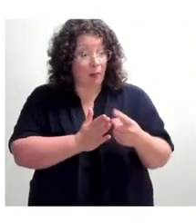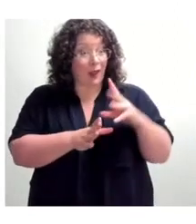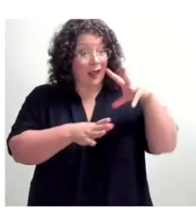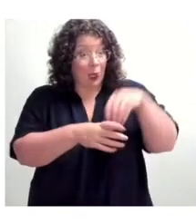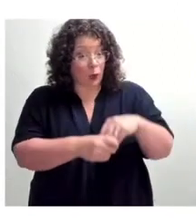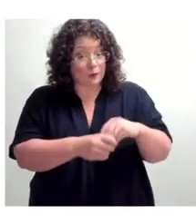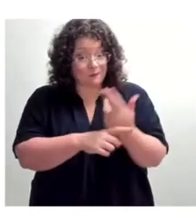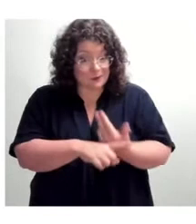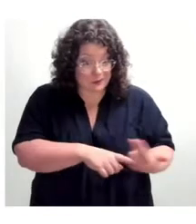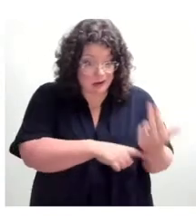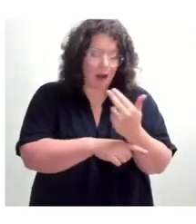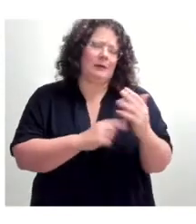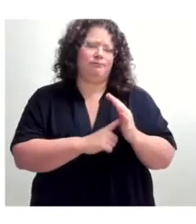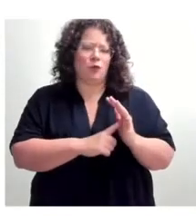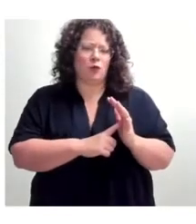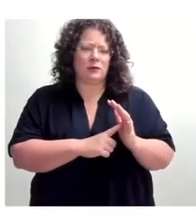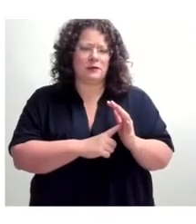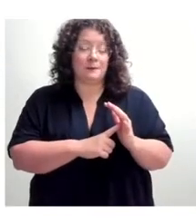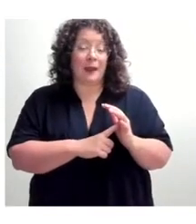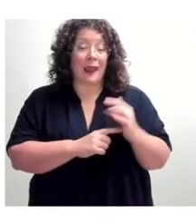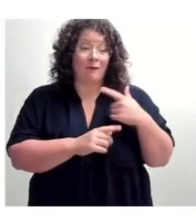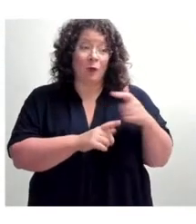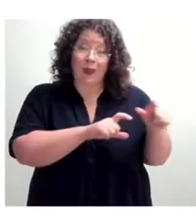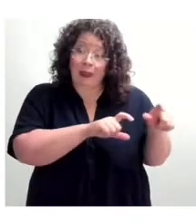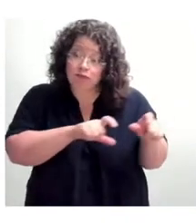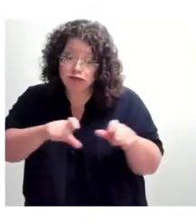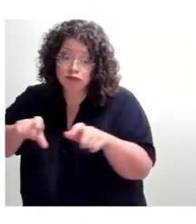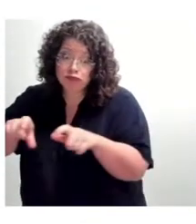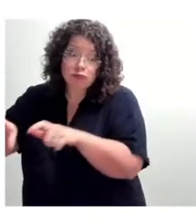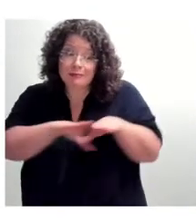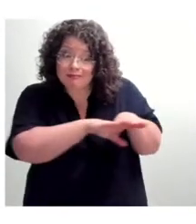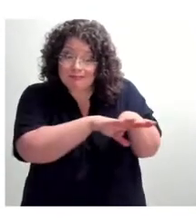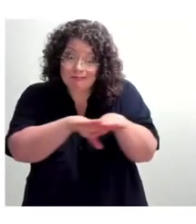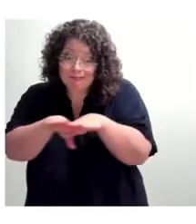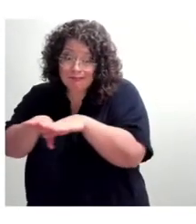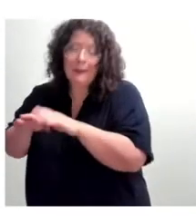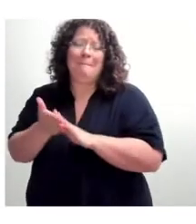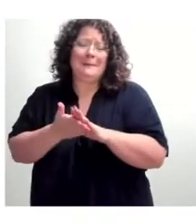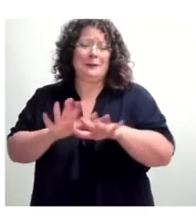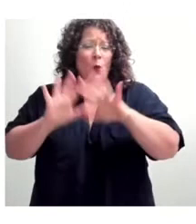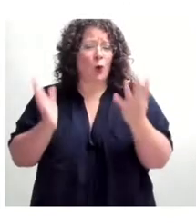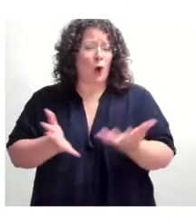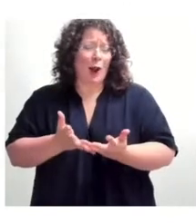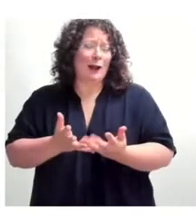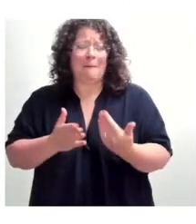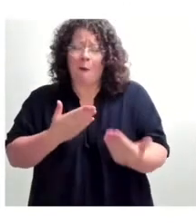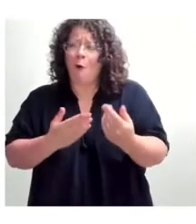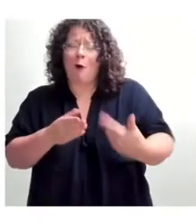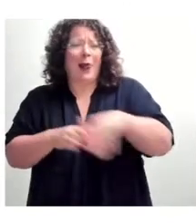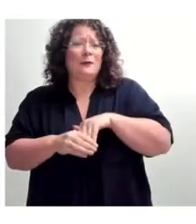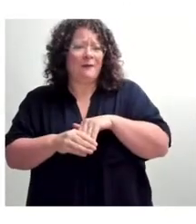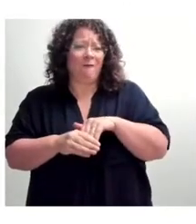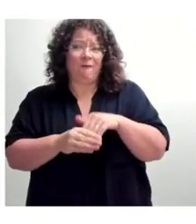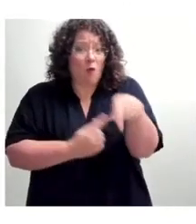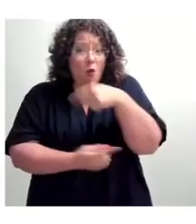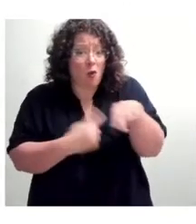And I think as we fix that better, equally we start to help disability itself just not be seen